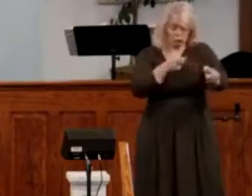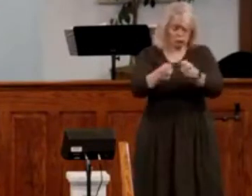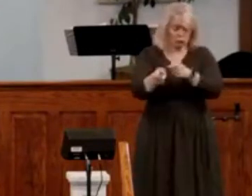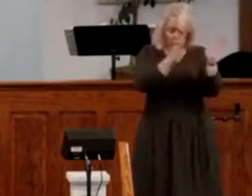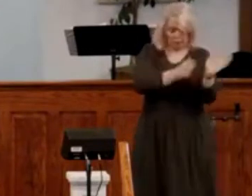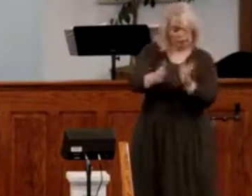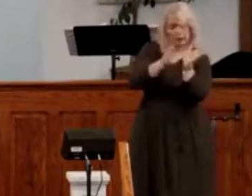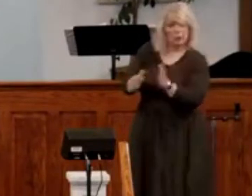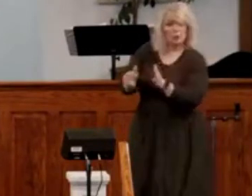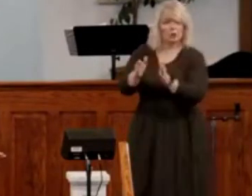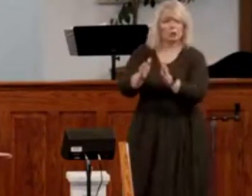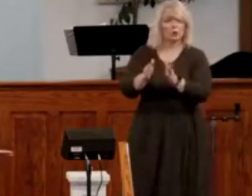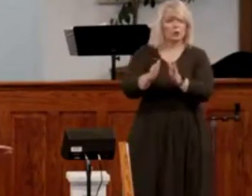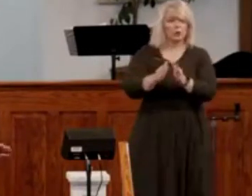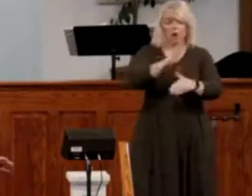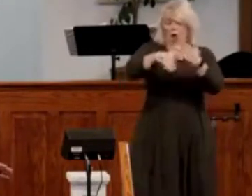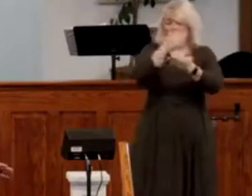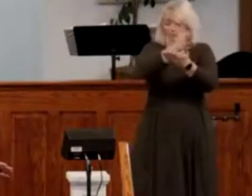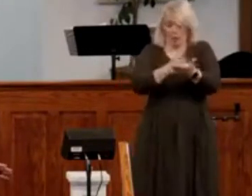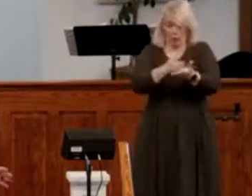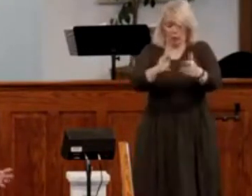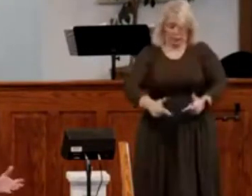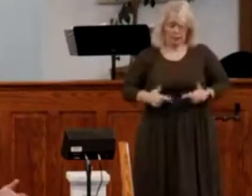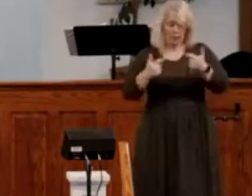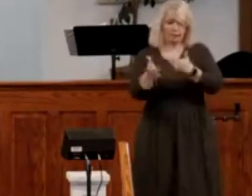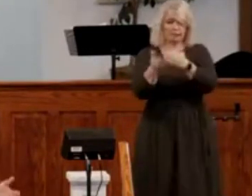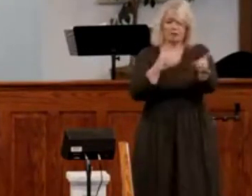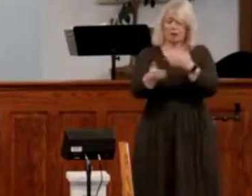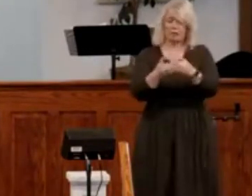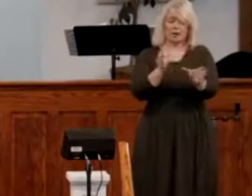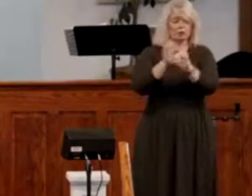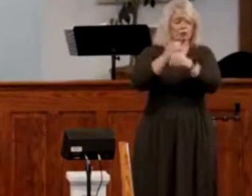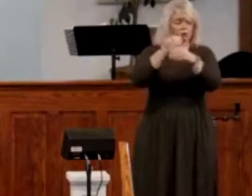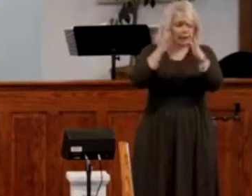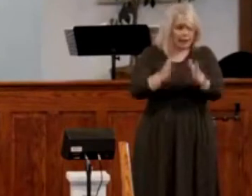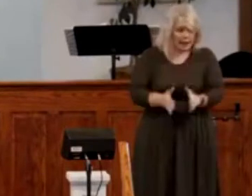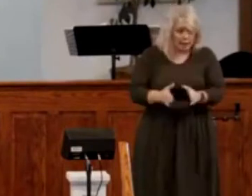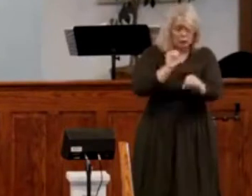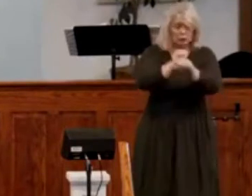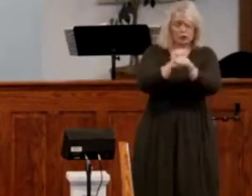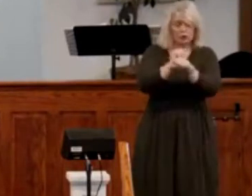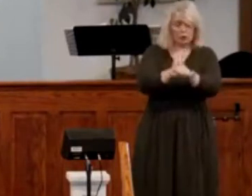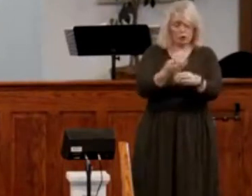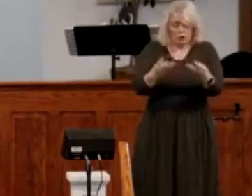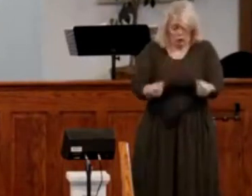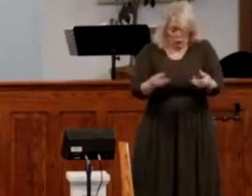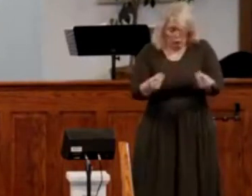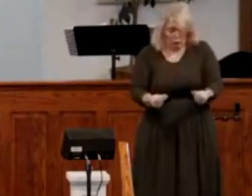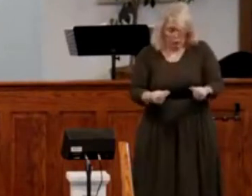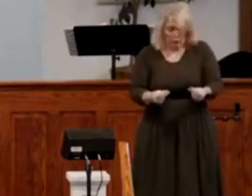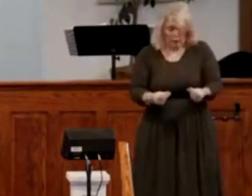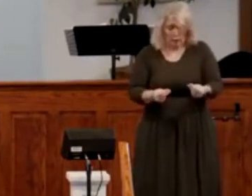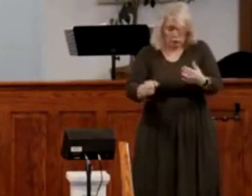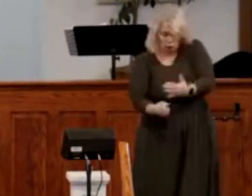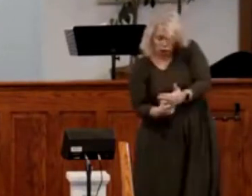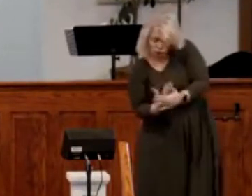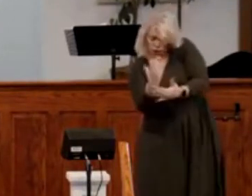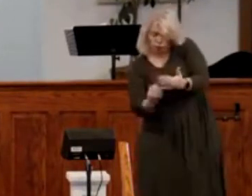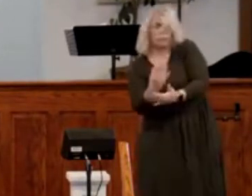order to every aspect of life, whether it's creation itself and working the ground and bringing forth fruit,